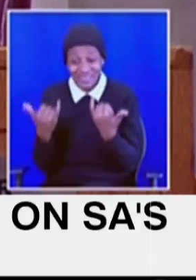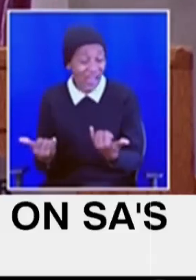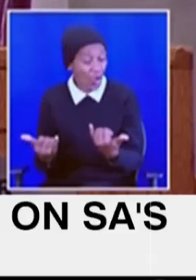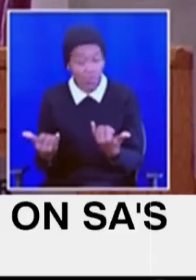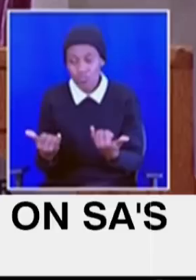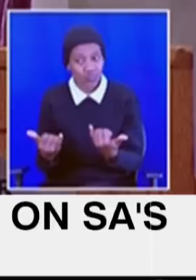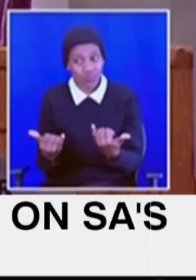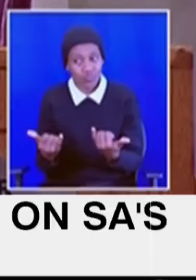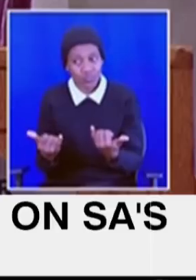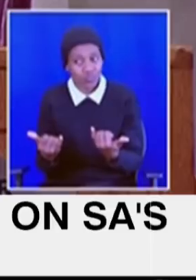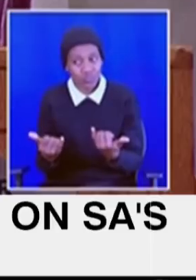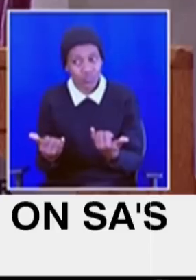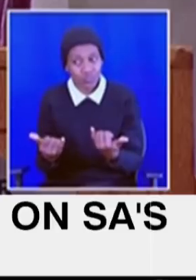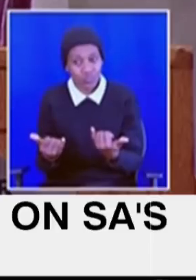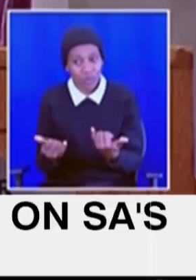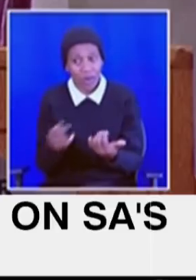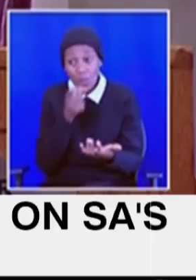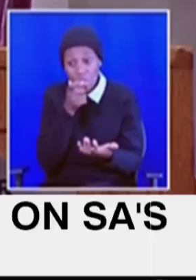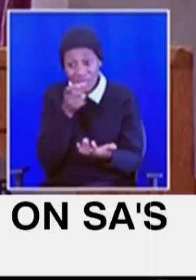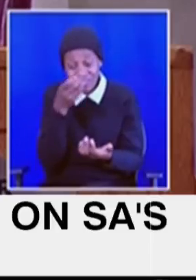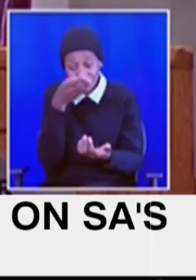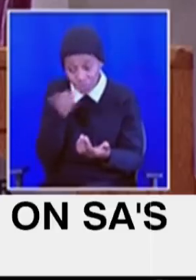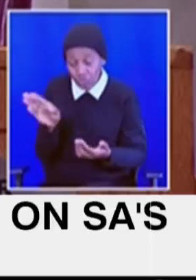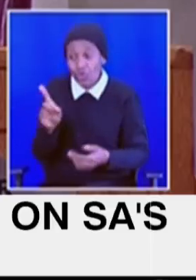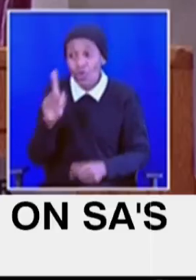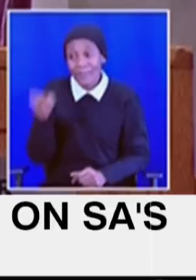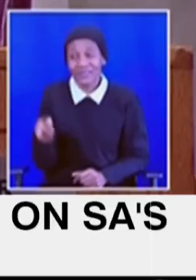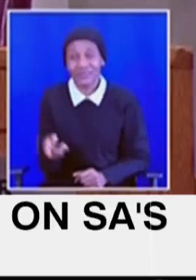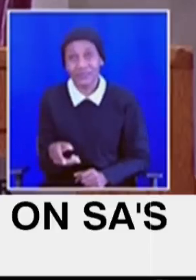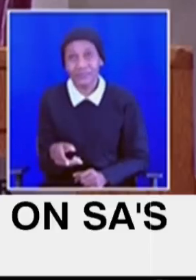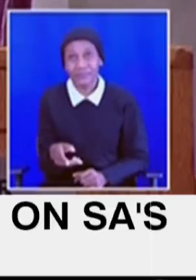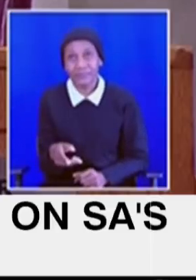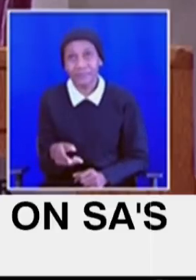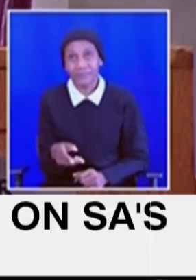happens, you have to withdraw this remark.